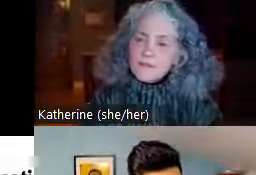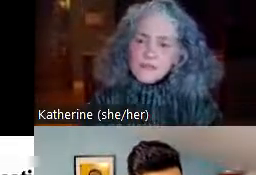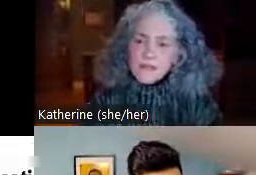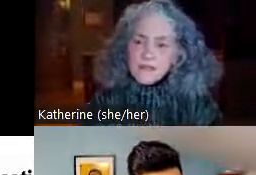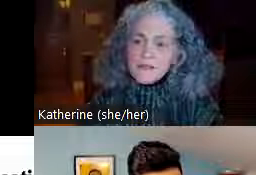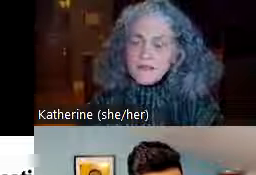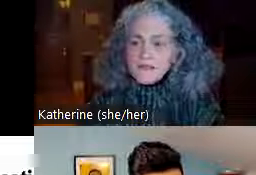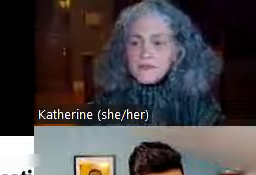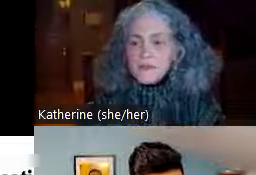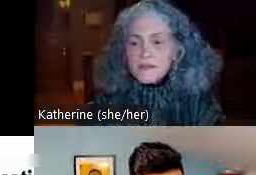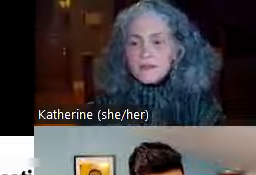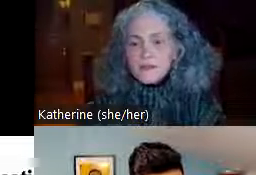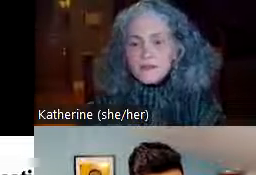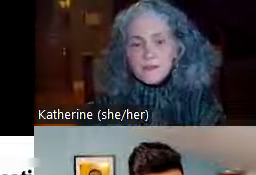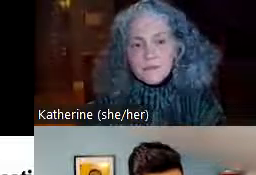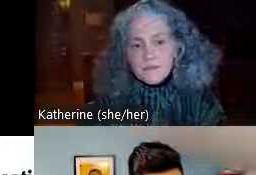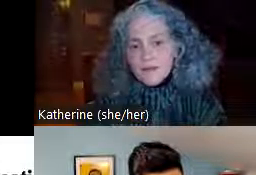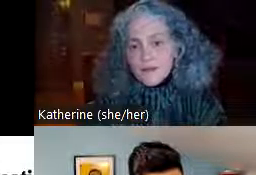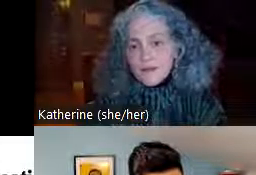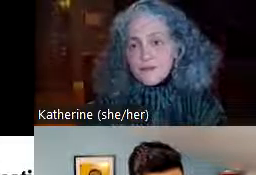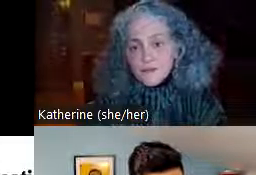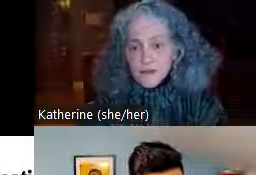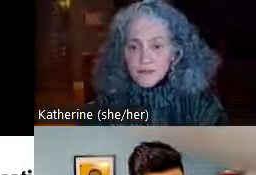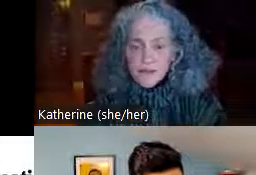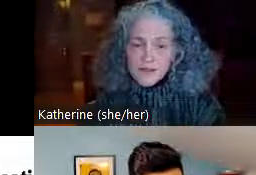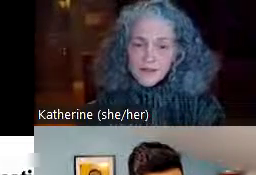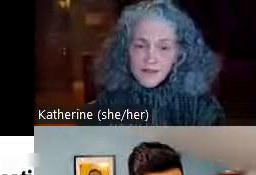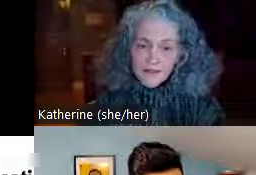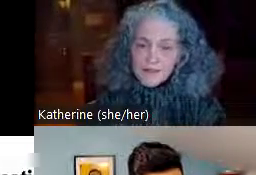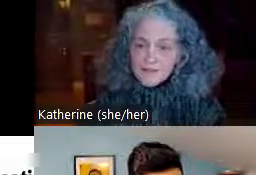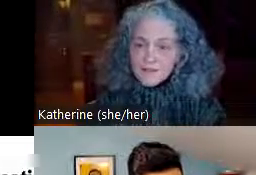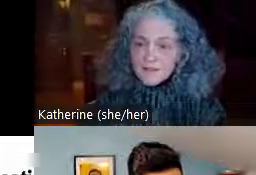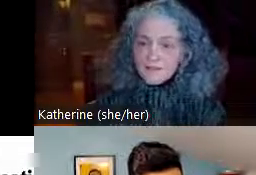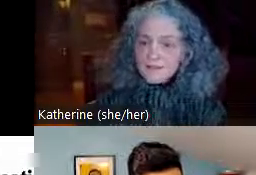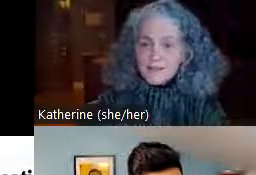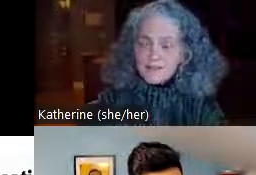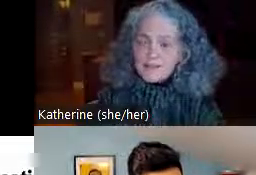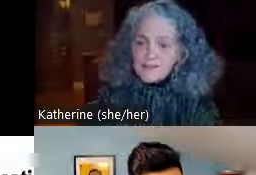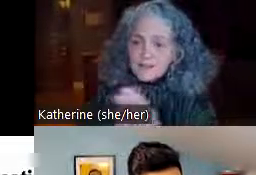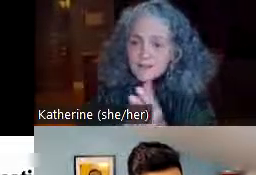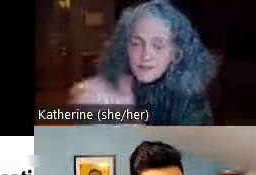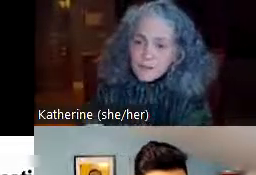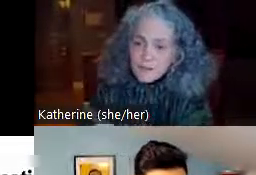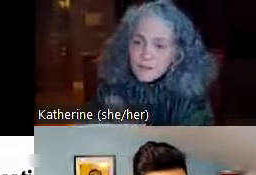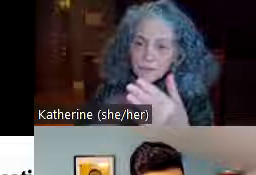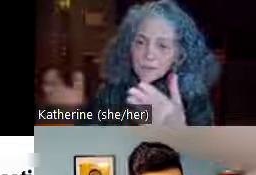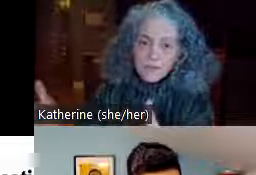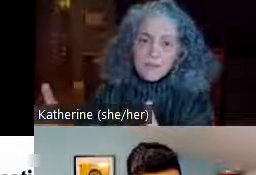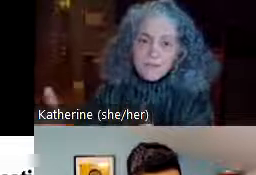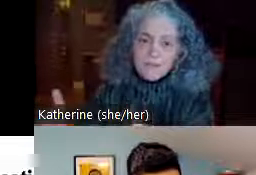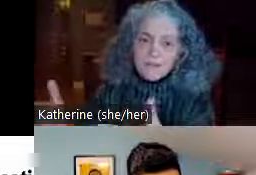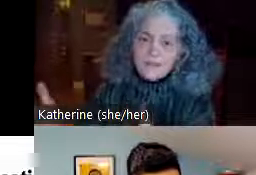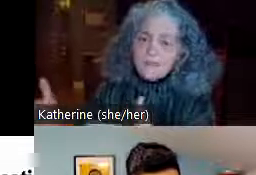the first sentence is really, I think, defined by the second. It says, you know,